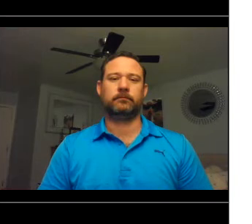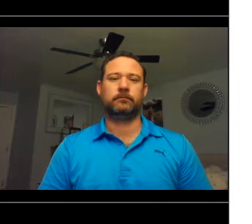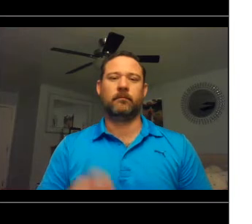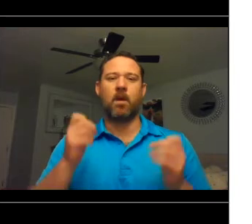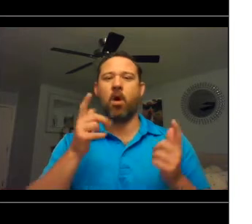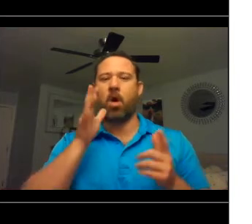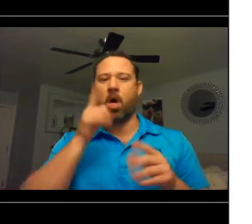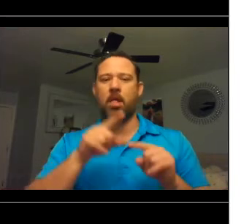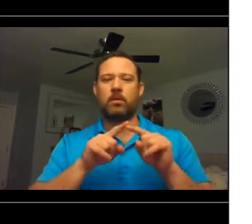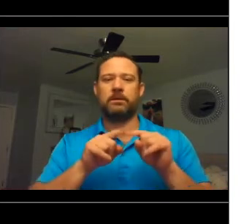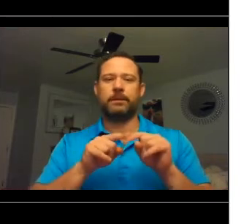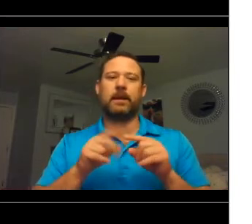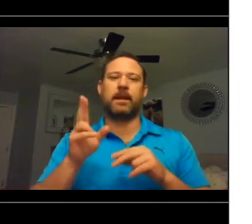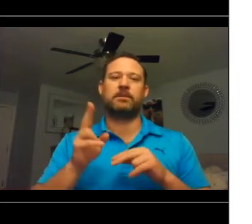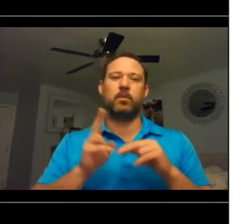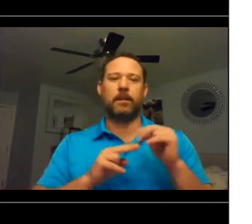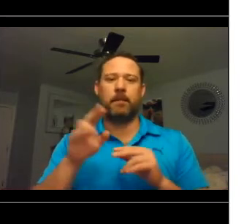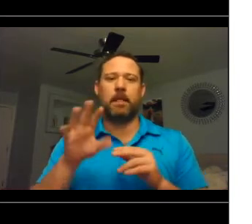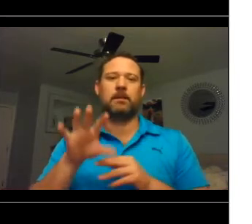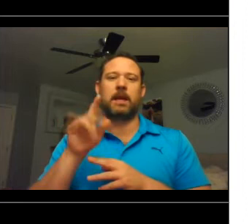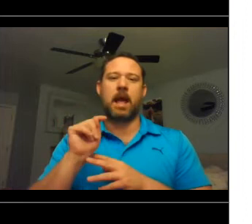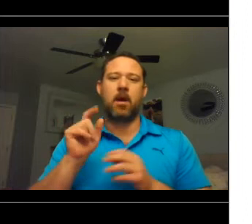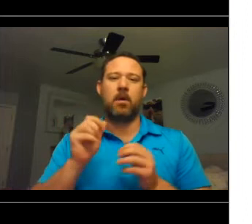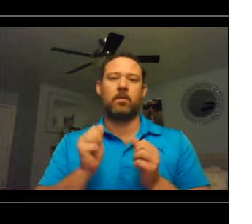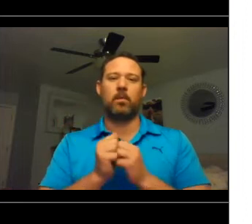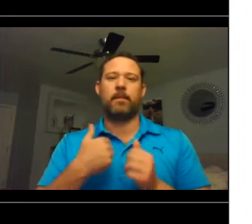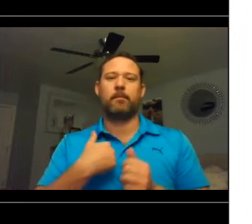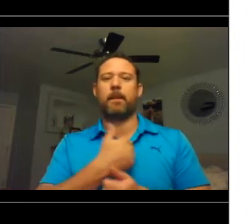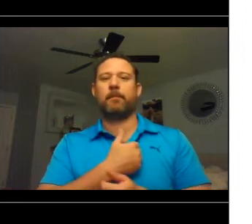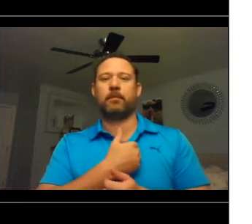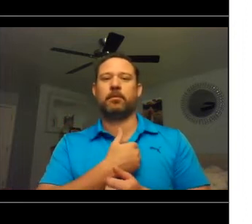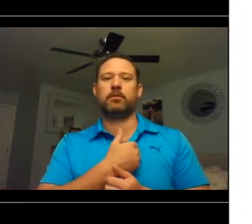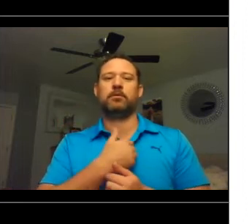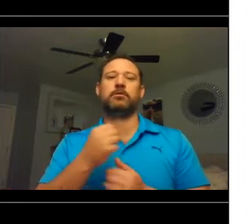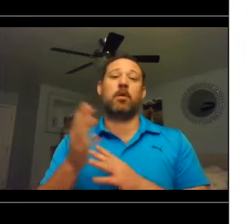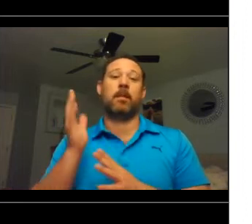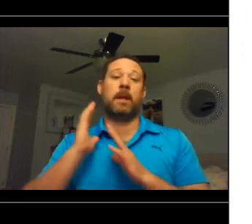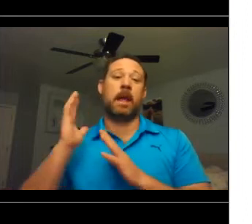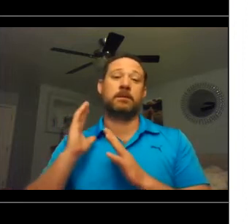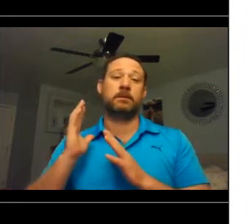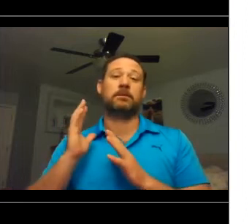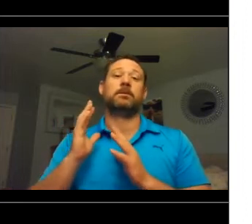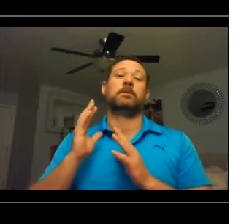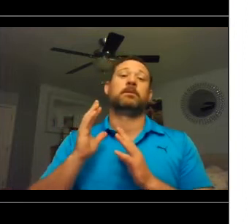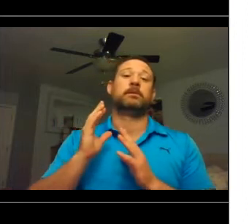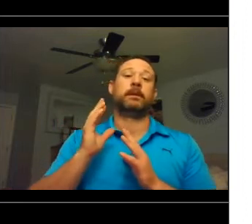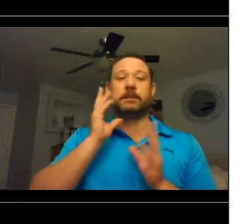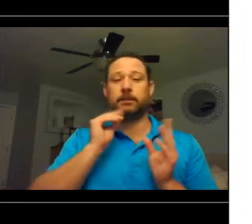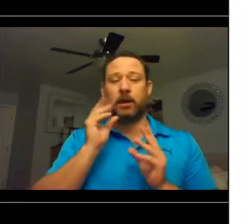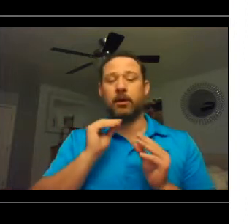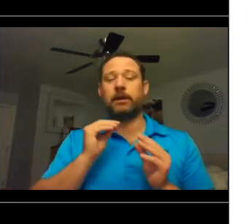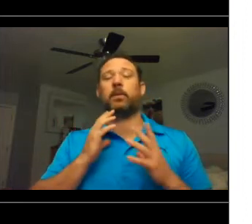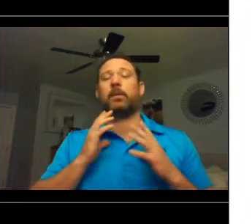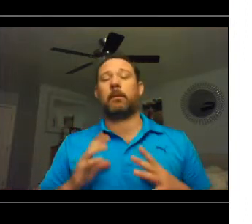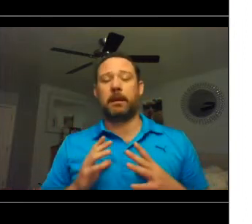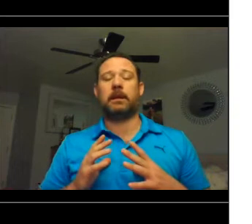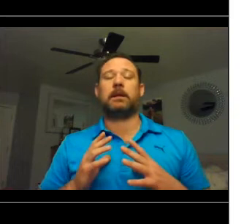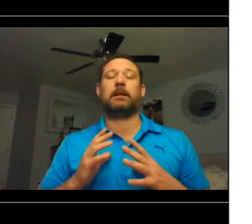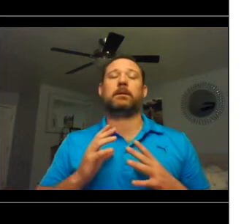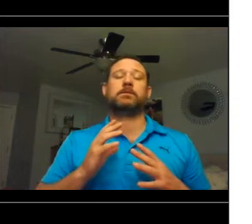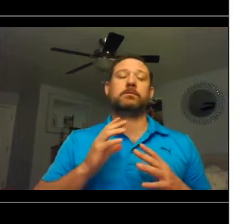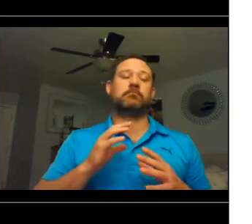as we build this out with members. So in the past, I think experience with committee spaces, we've